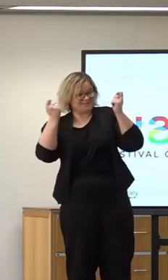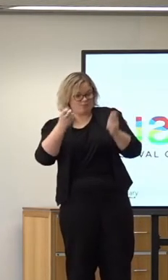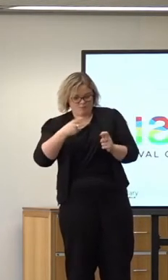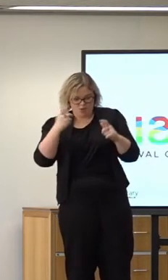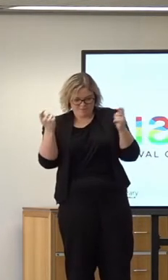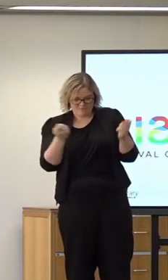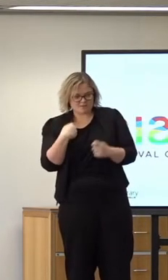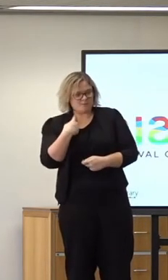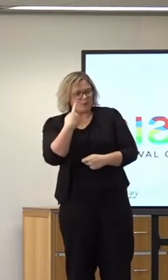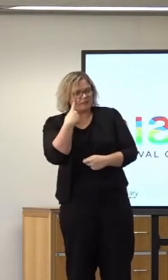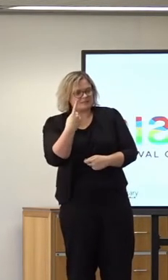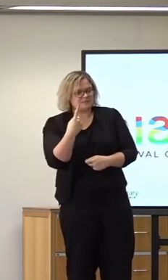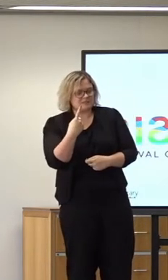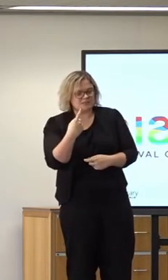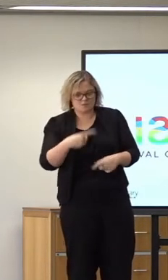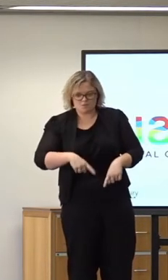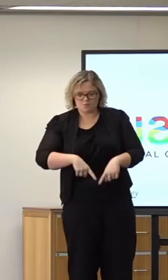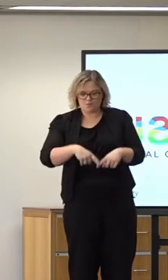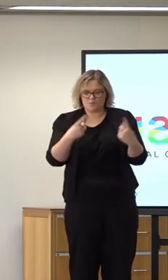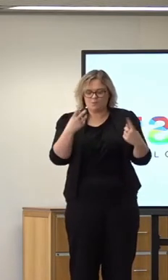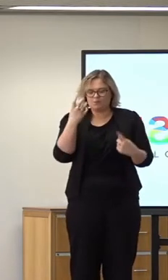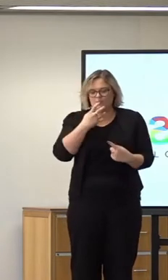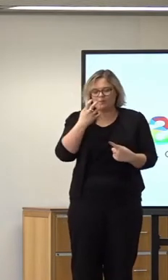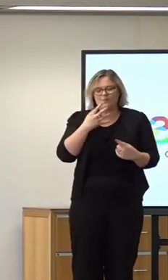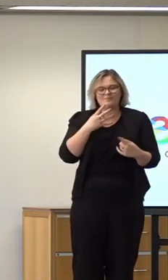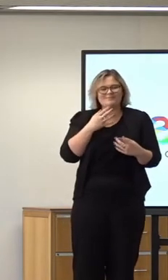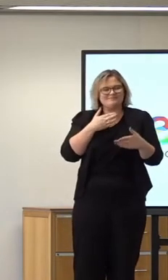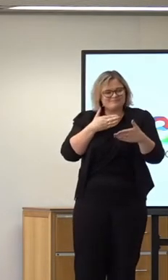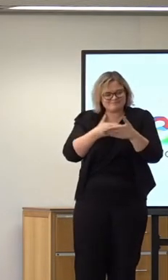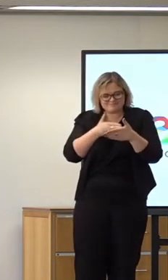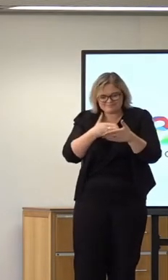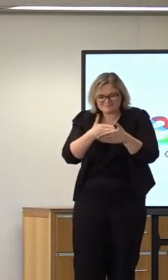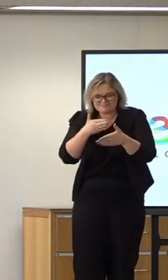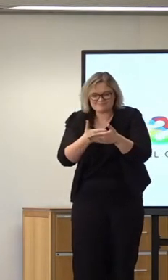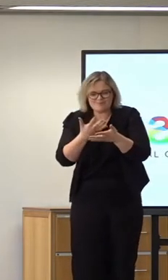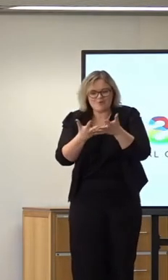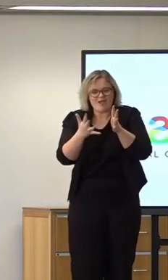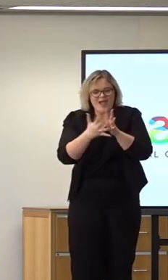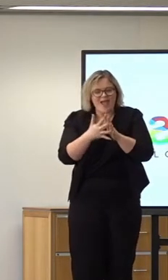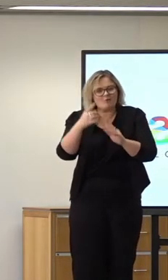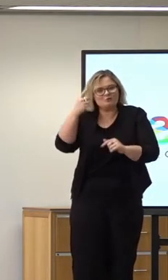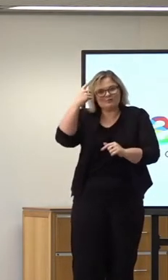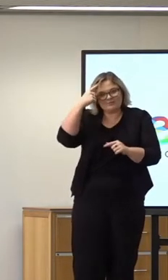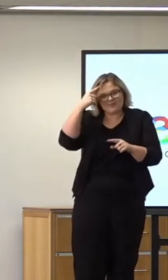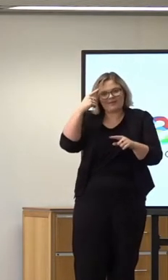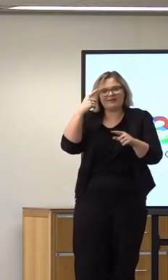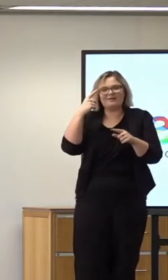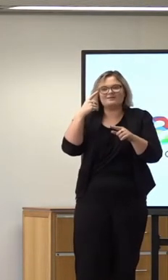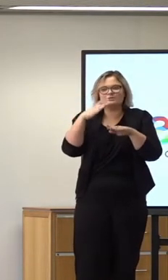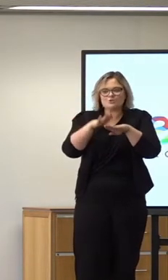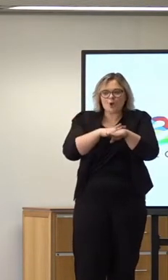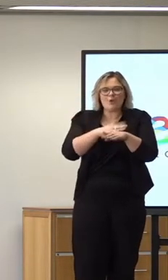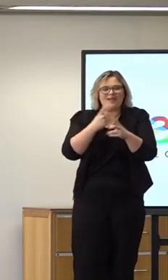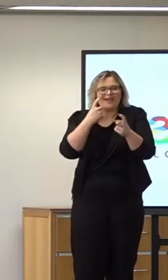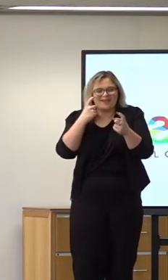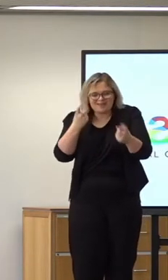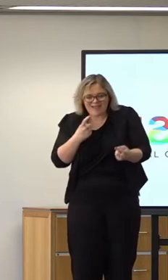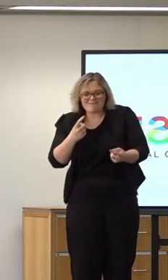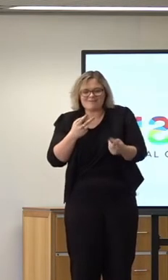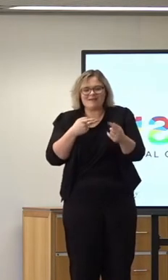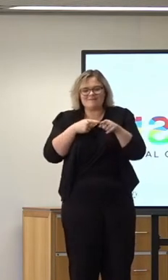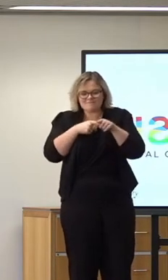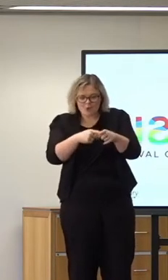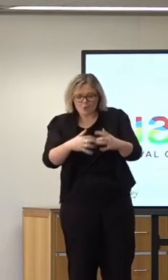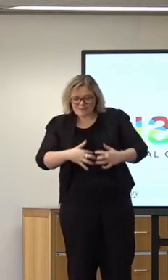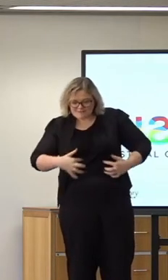me the difficulty in thinking slowly and carefully within a framework that